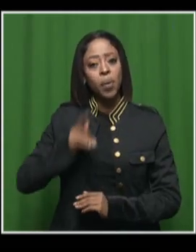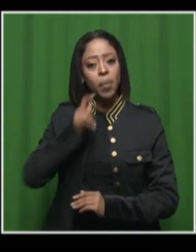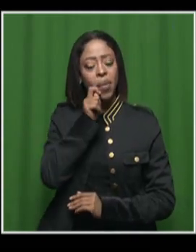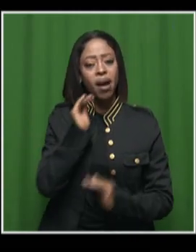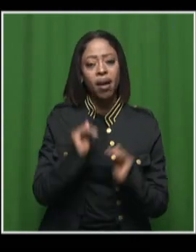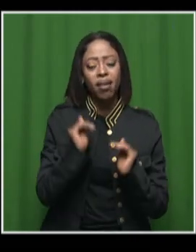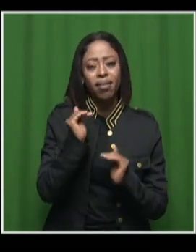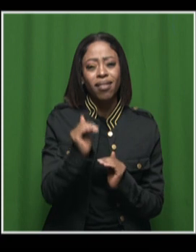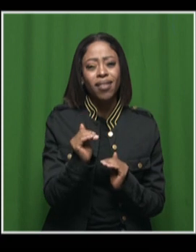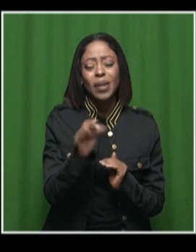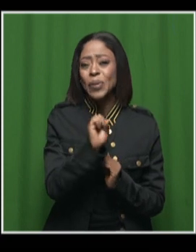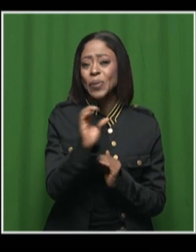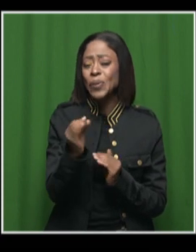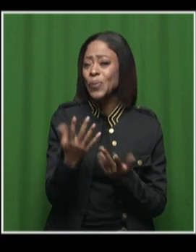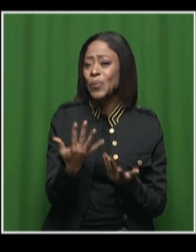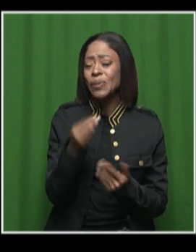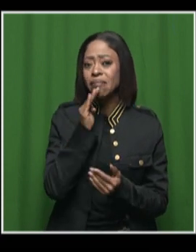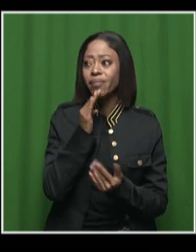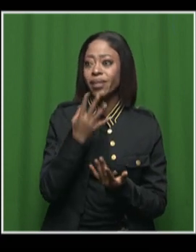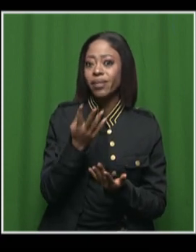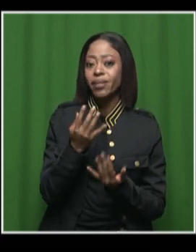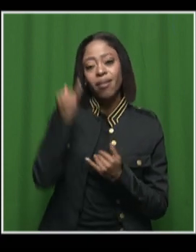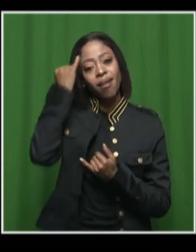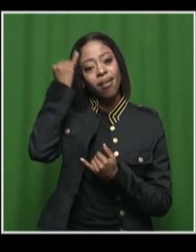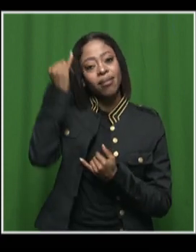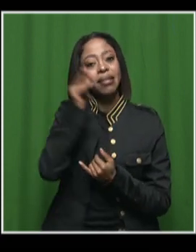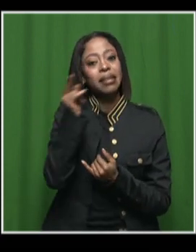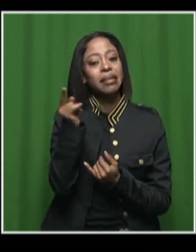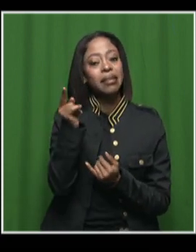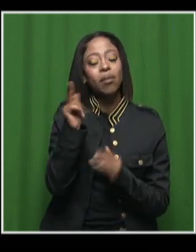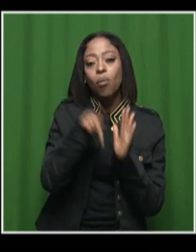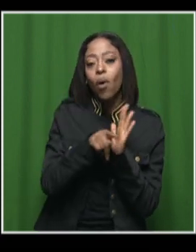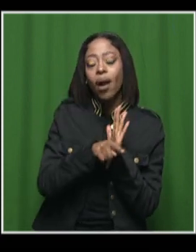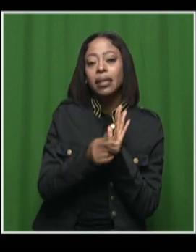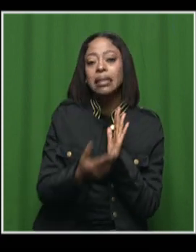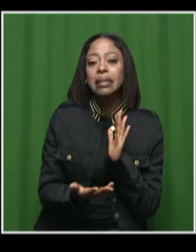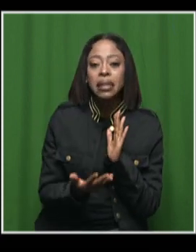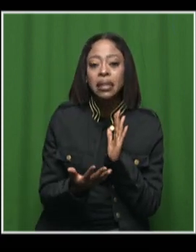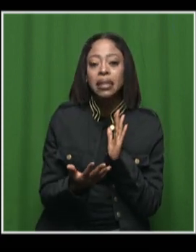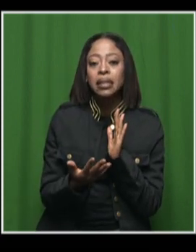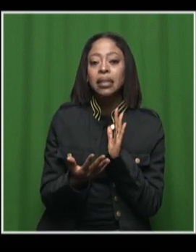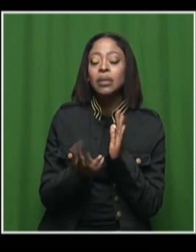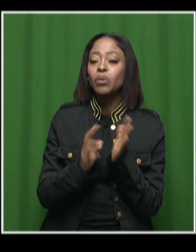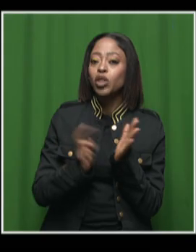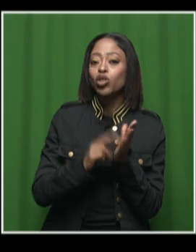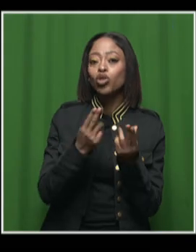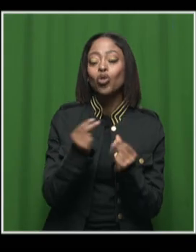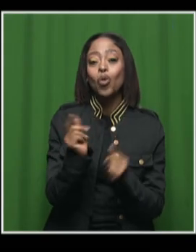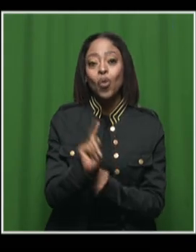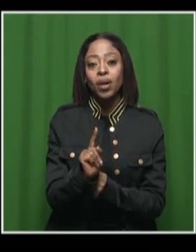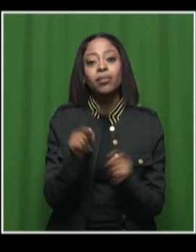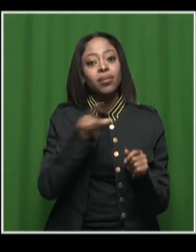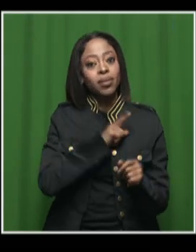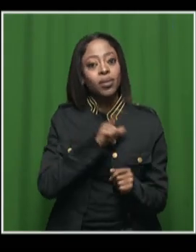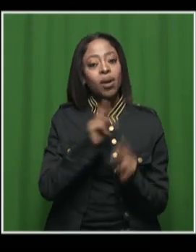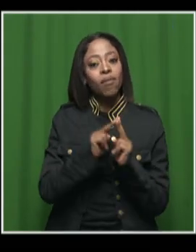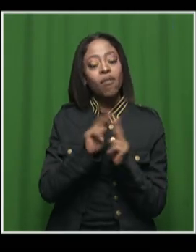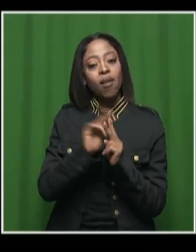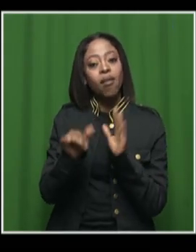inequality. So we're looking at what sort of ideas, what sort of policy measures need to be put in place. And that's why it's important